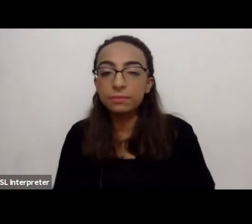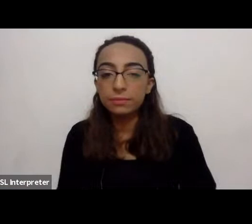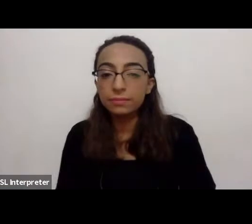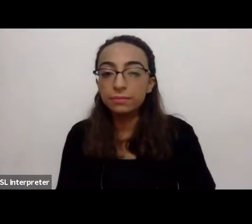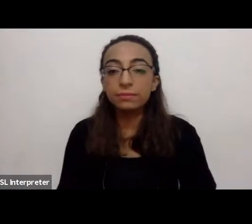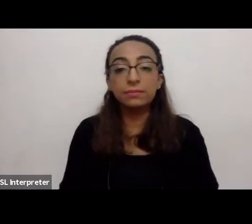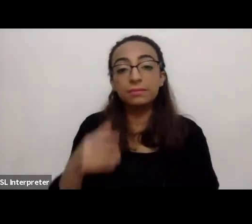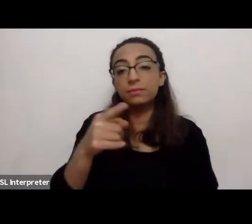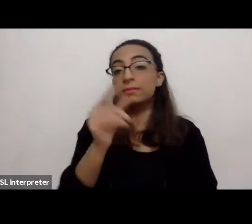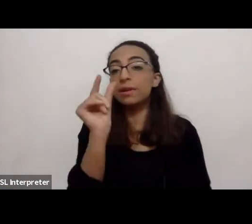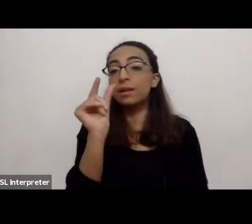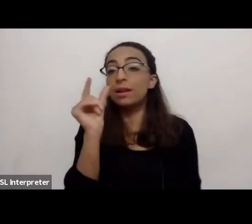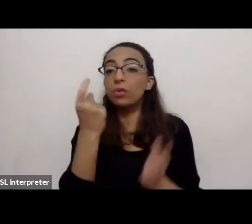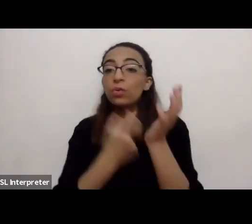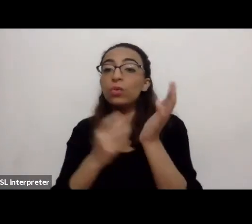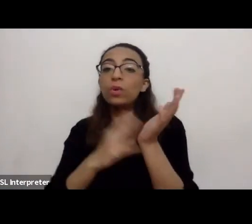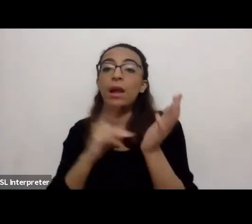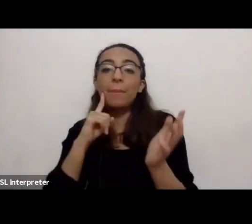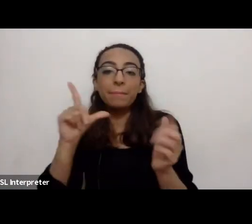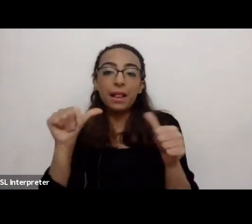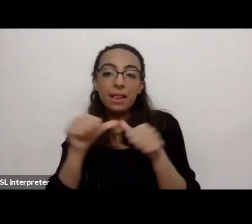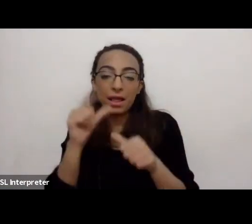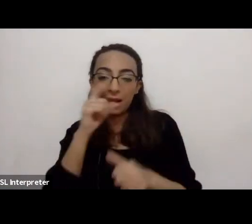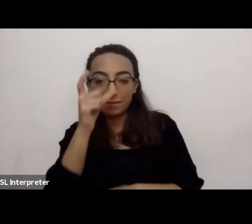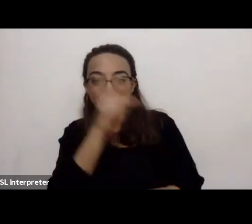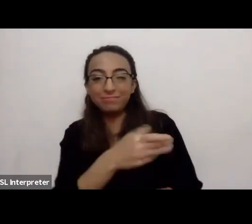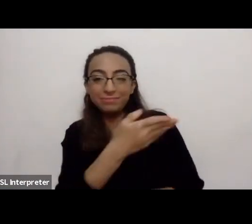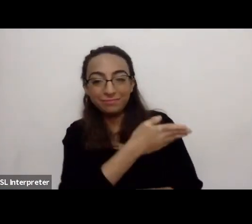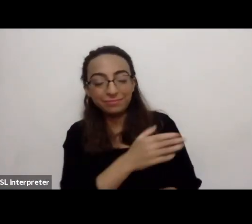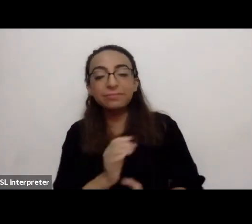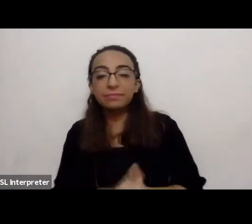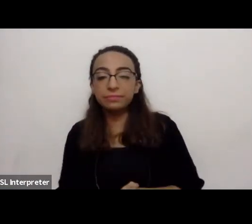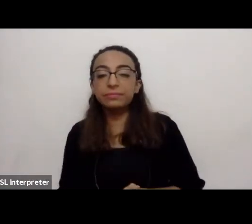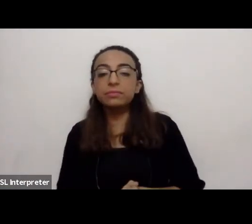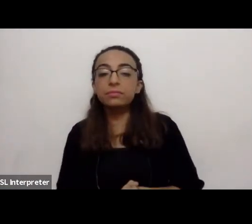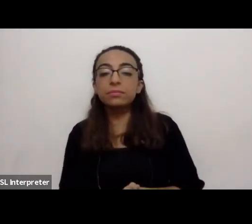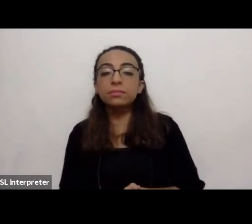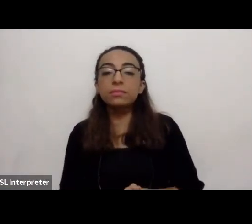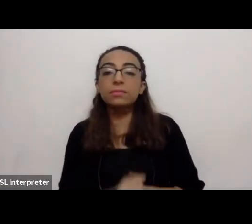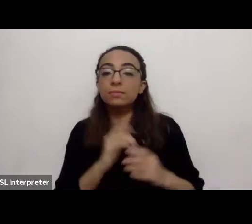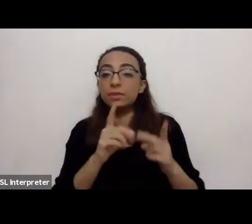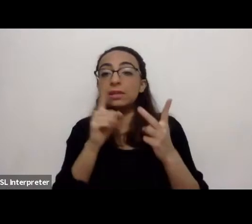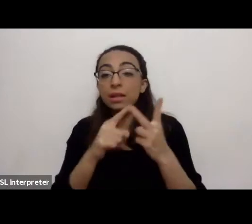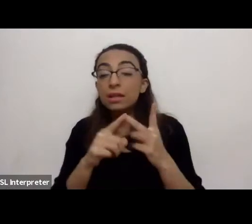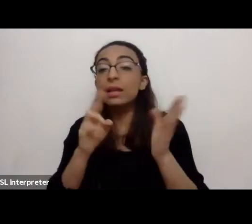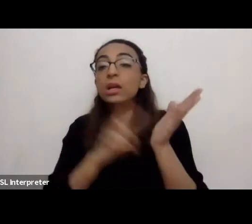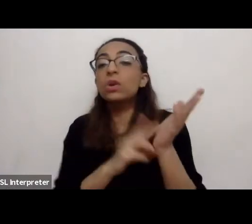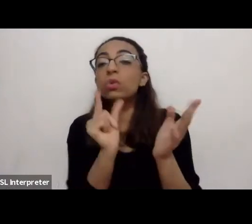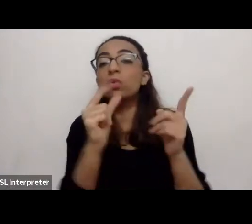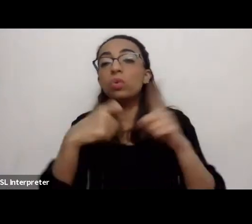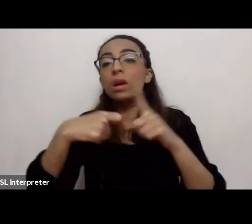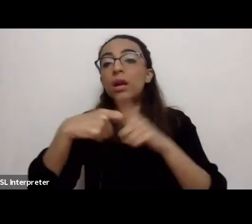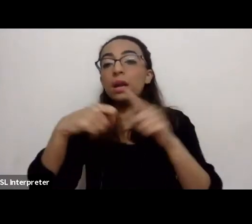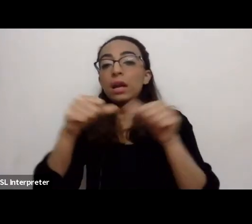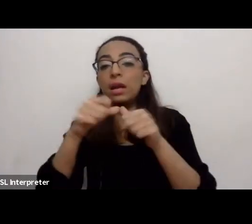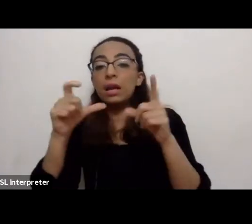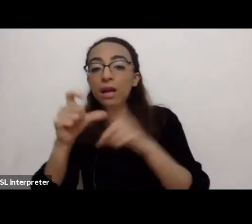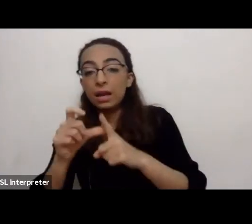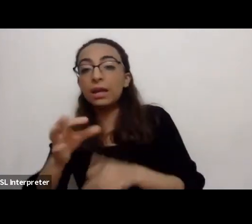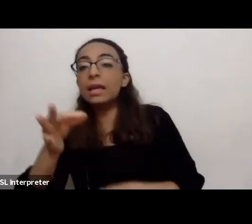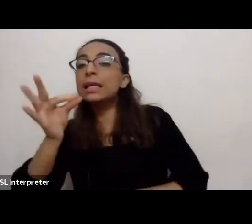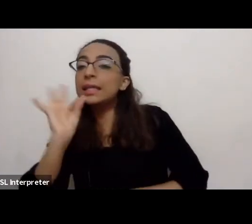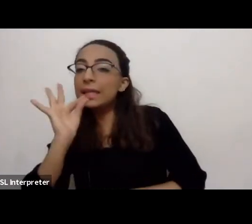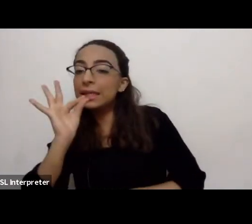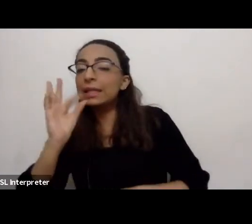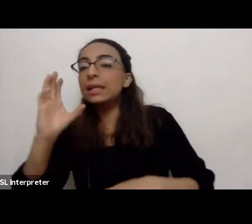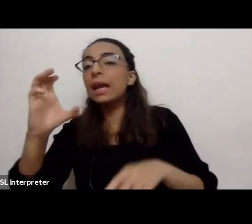That was Urmila from Atmanirbhar Ek Challenge. Nukkad Tea Cafe Ventures LLP,